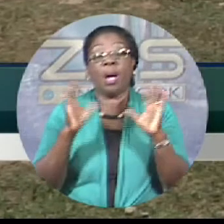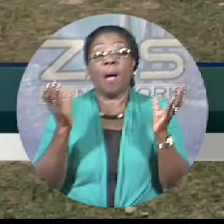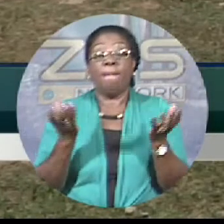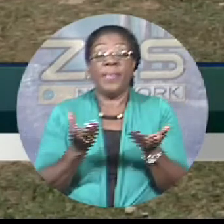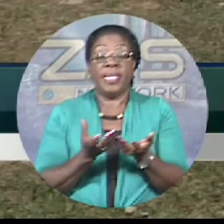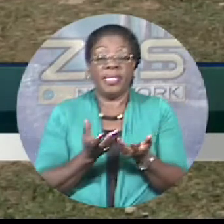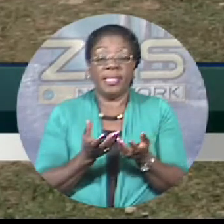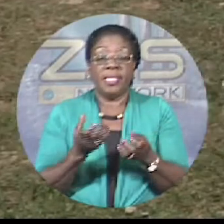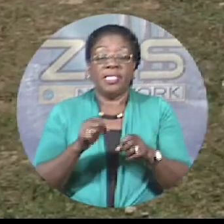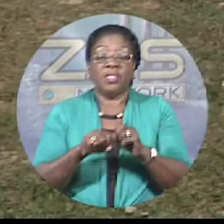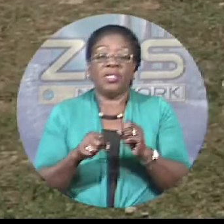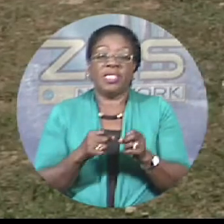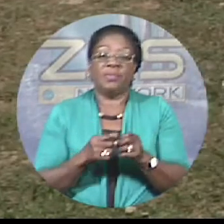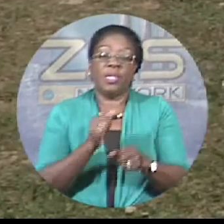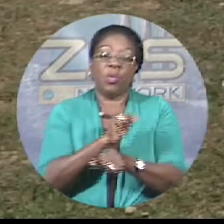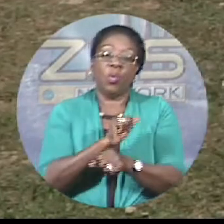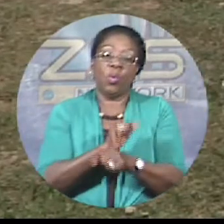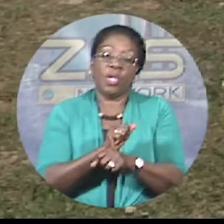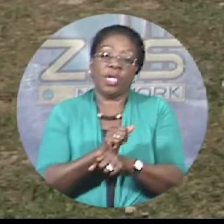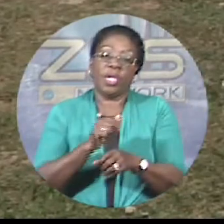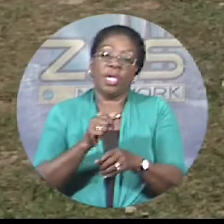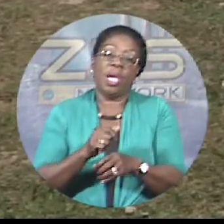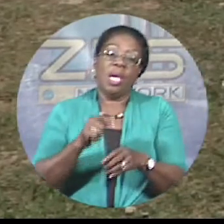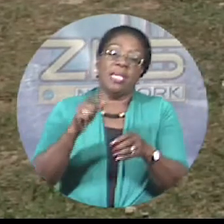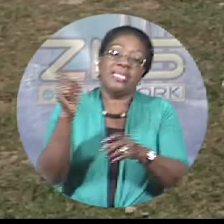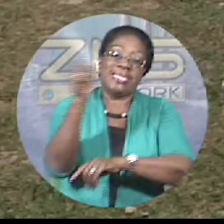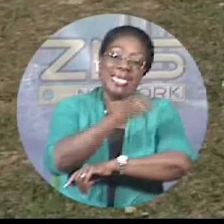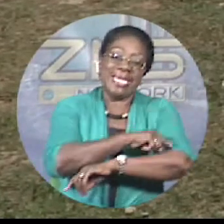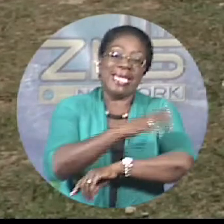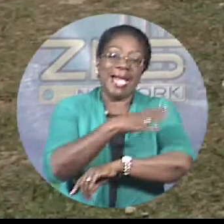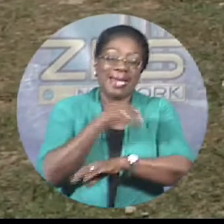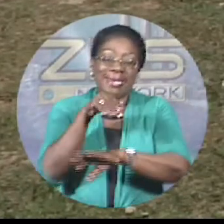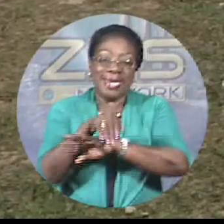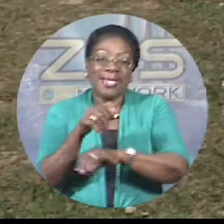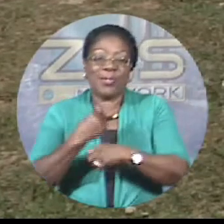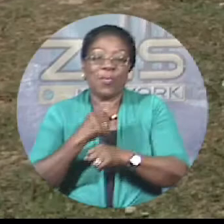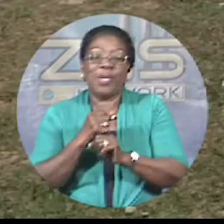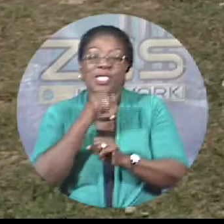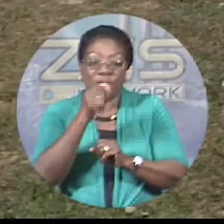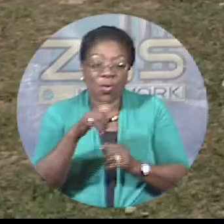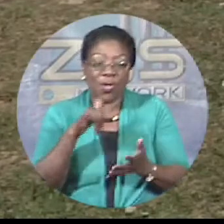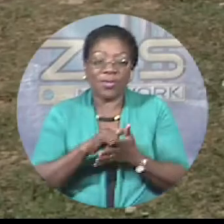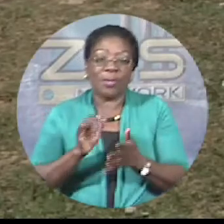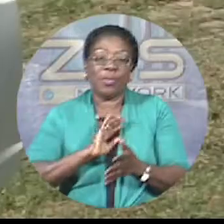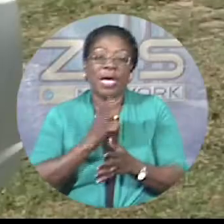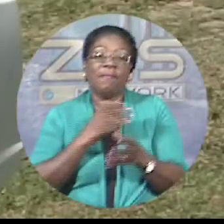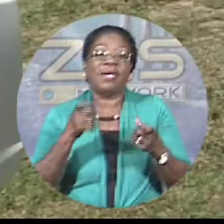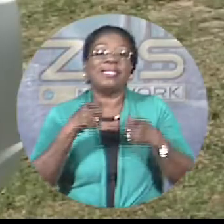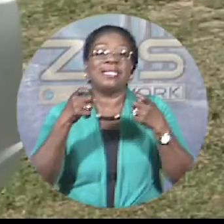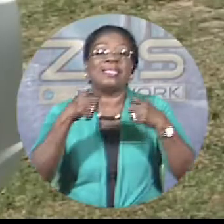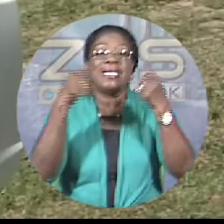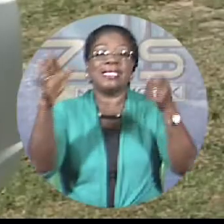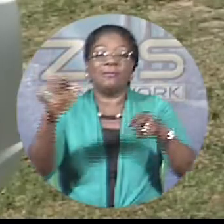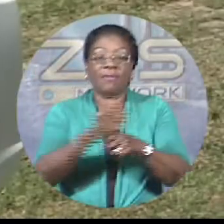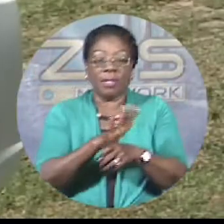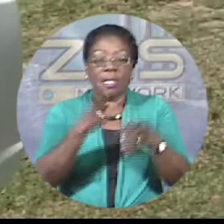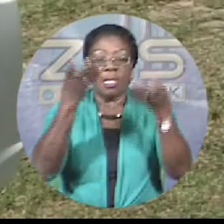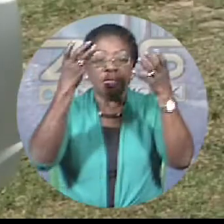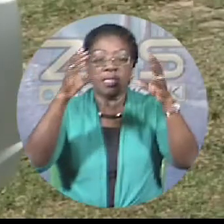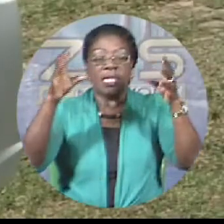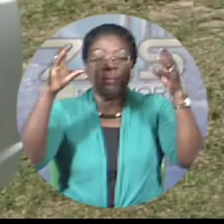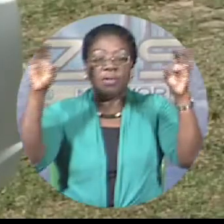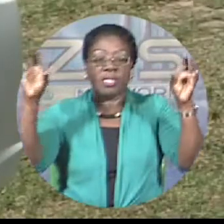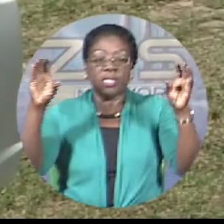it's been tirelessly working around the clock day and night to ensure that we have a successful celebration. One important part about tonight is they